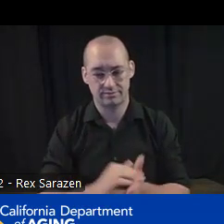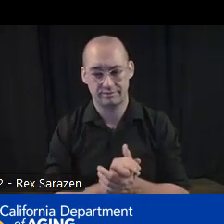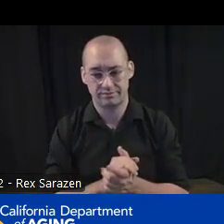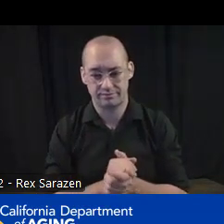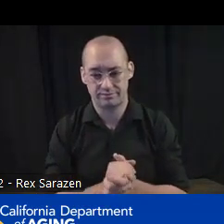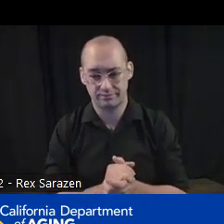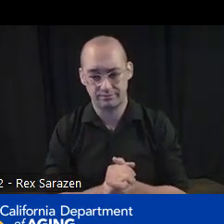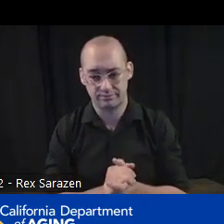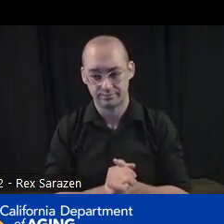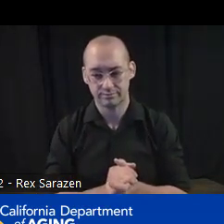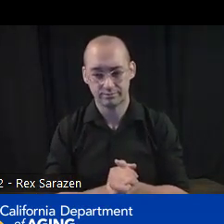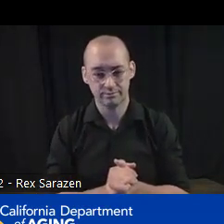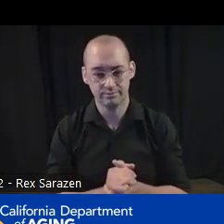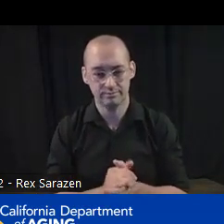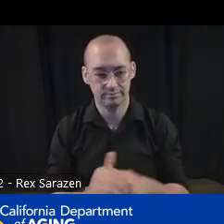Next slide.